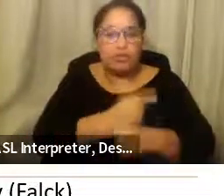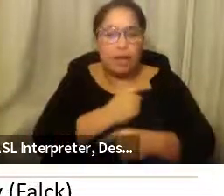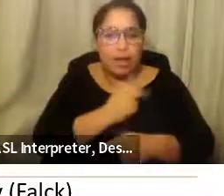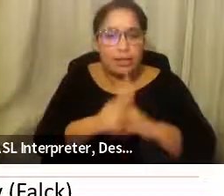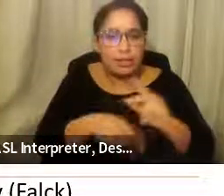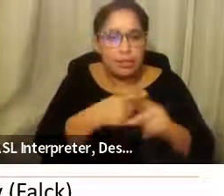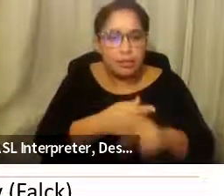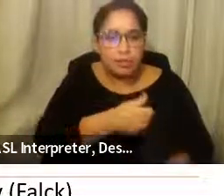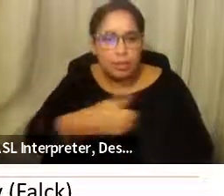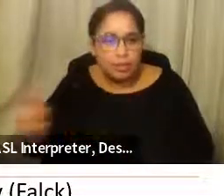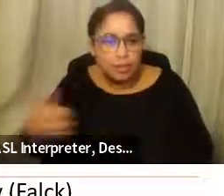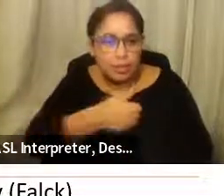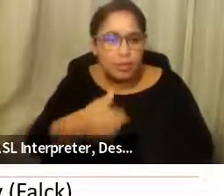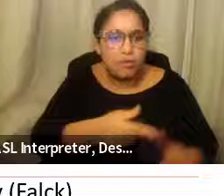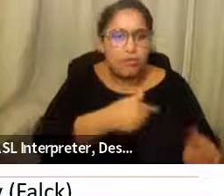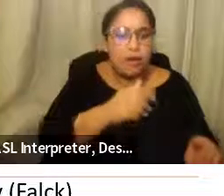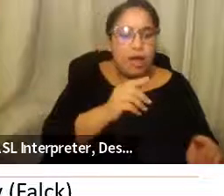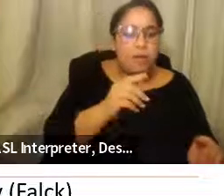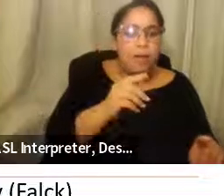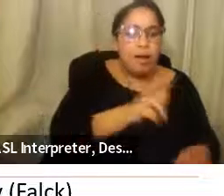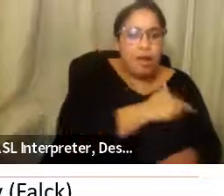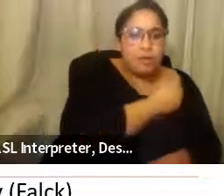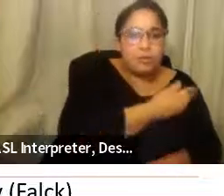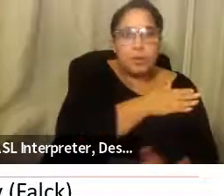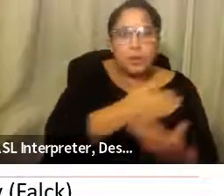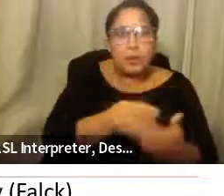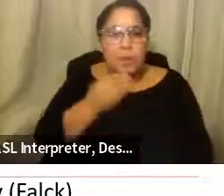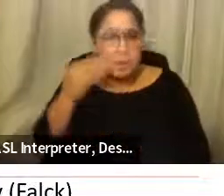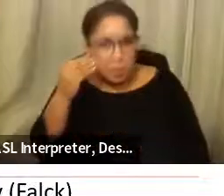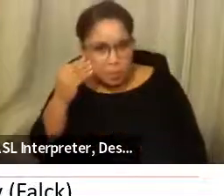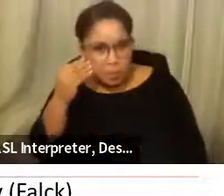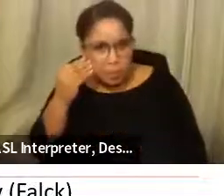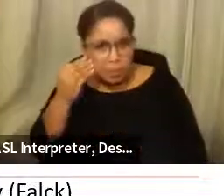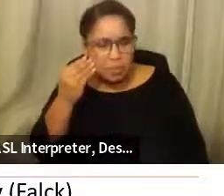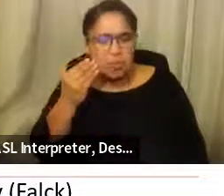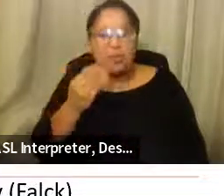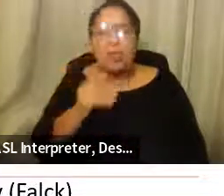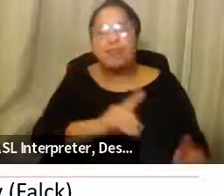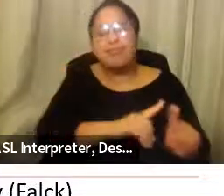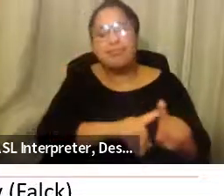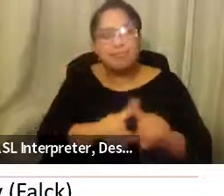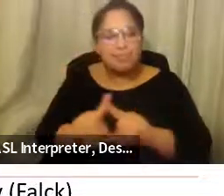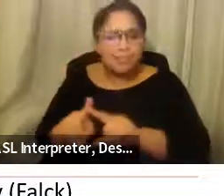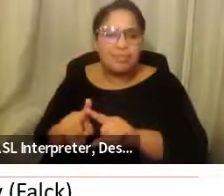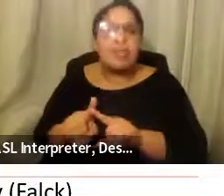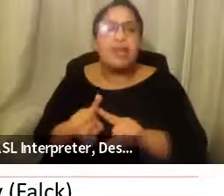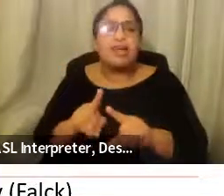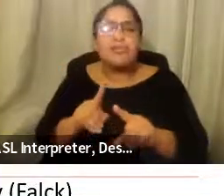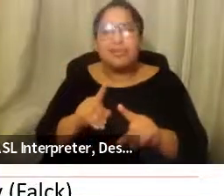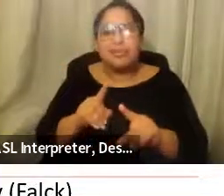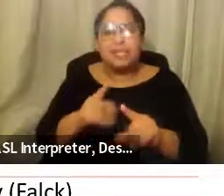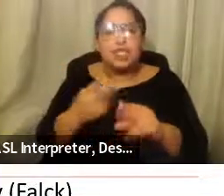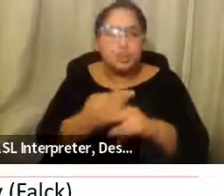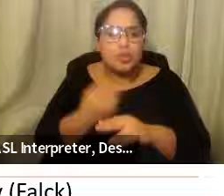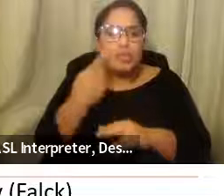kind of transportation to get them from the hospital home. So there are a lot of different ways that interfacility ambulance helps